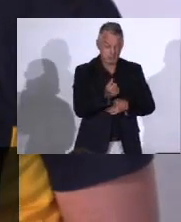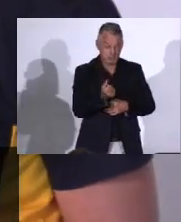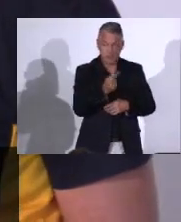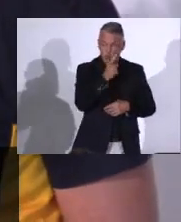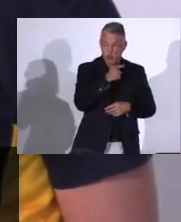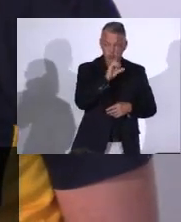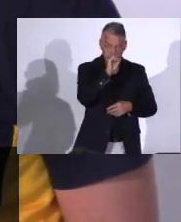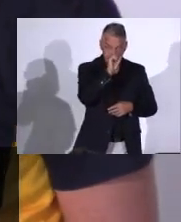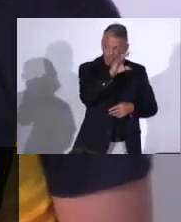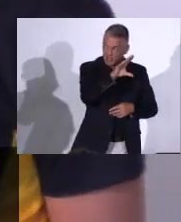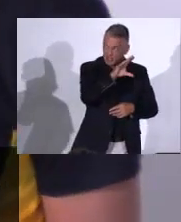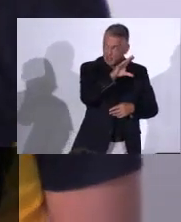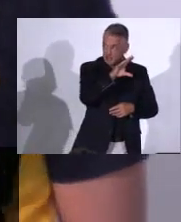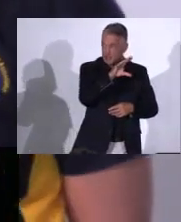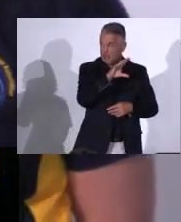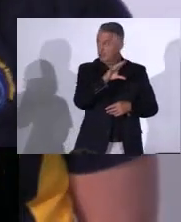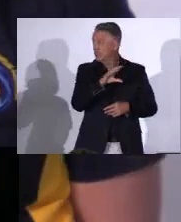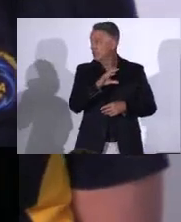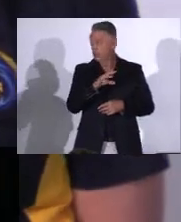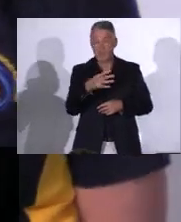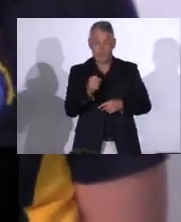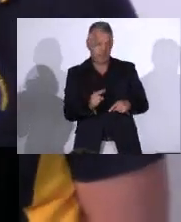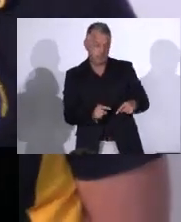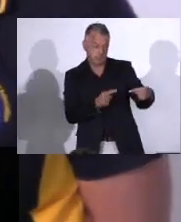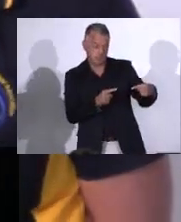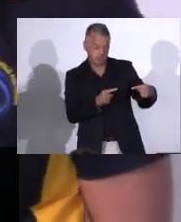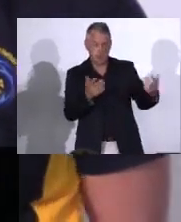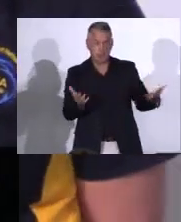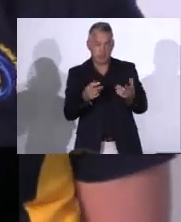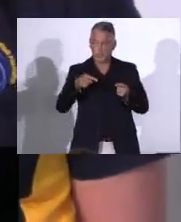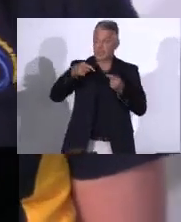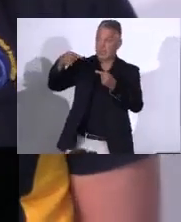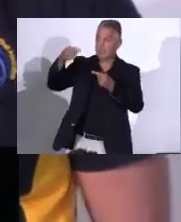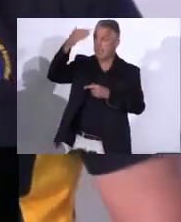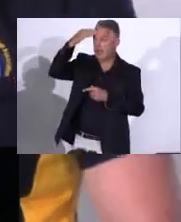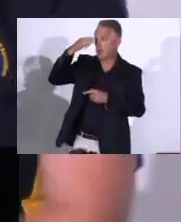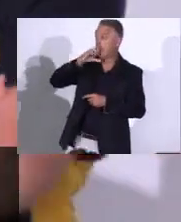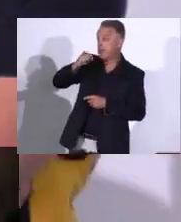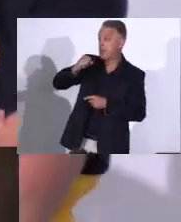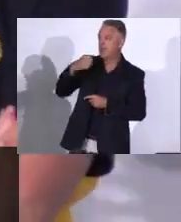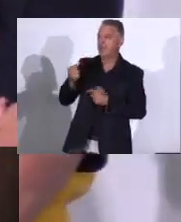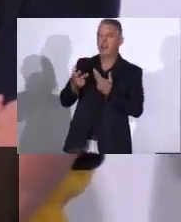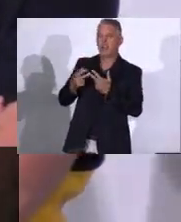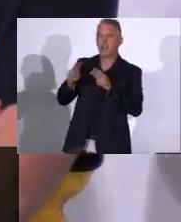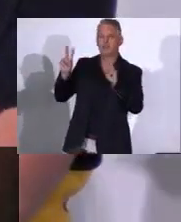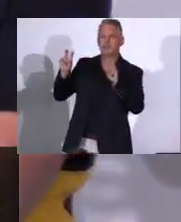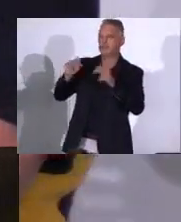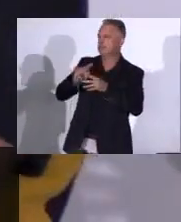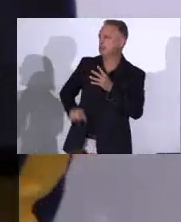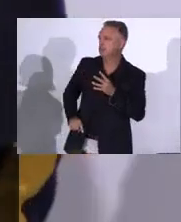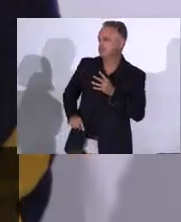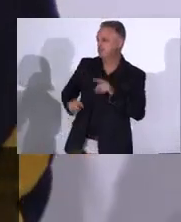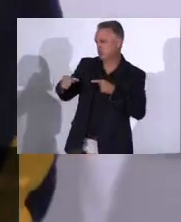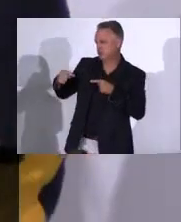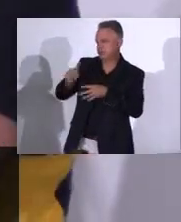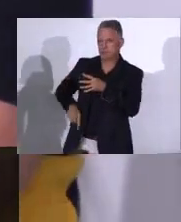girls with, you know, varying challenges up against adult men with other challenges. So